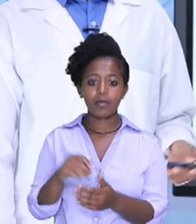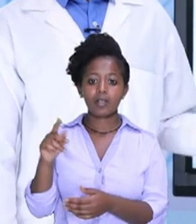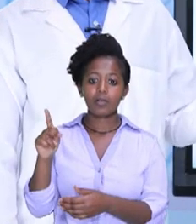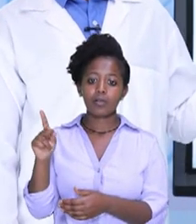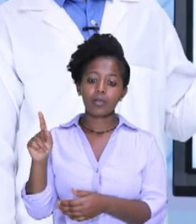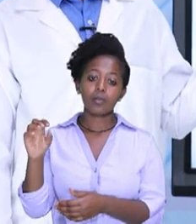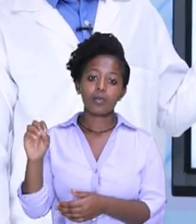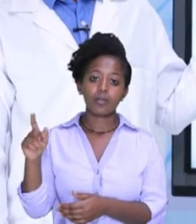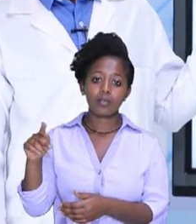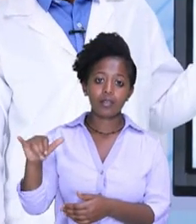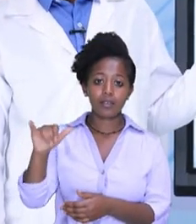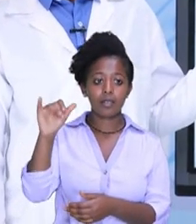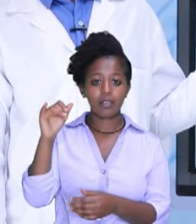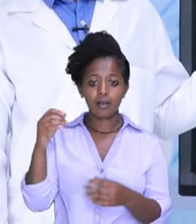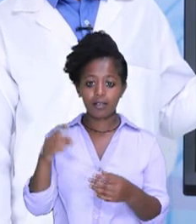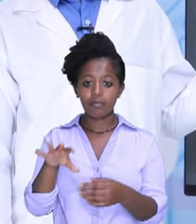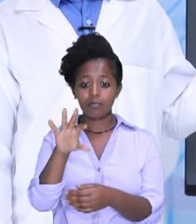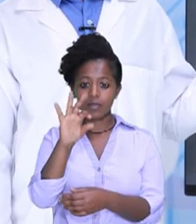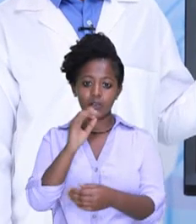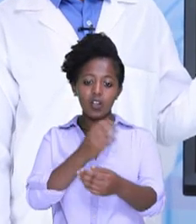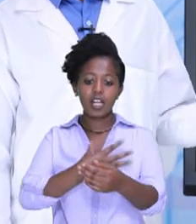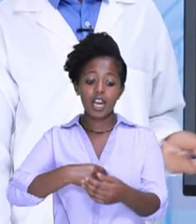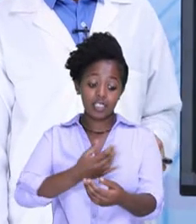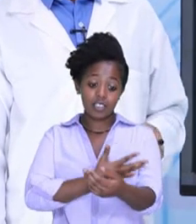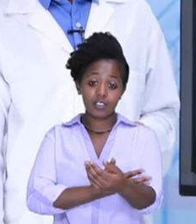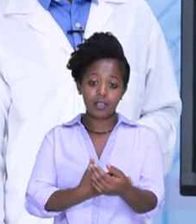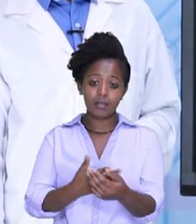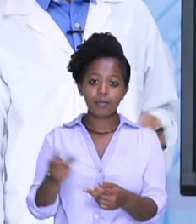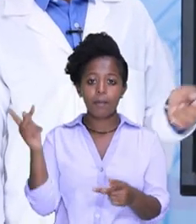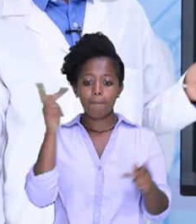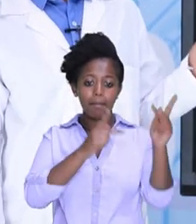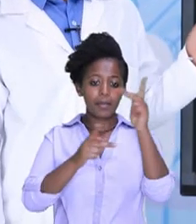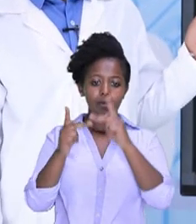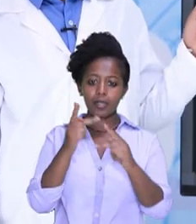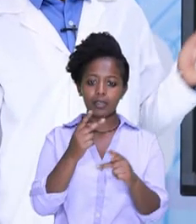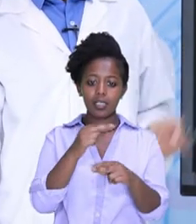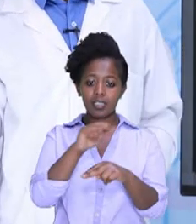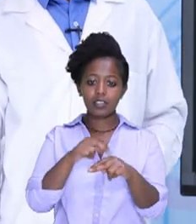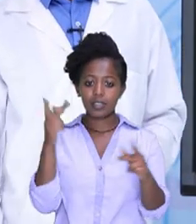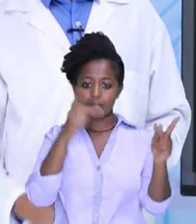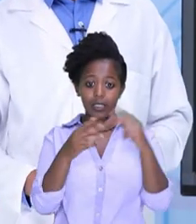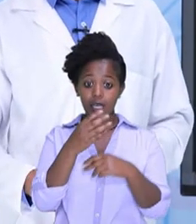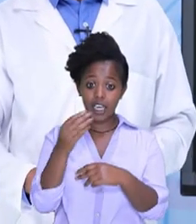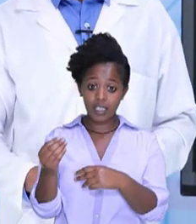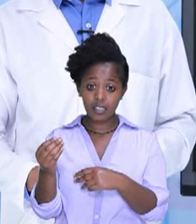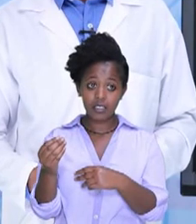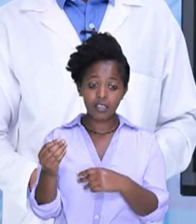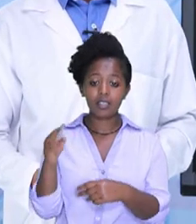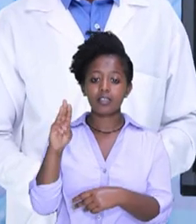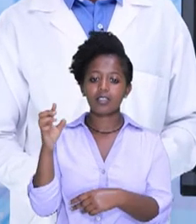Korke is found in the Nechisar National Park and in the Senkele